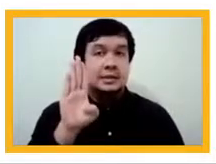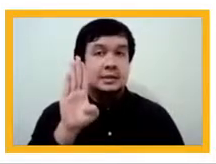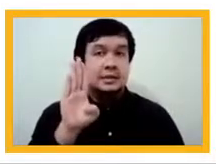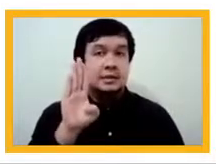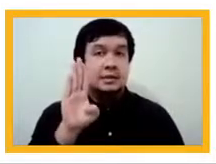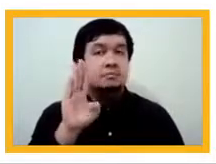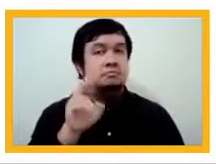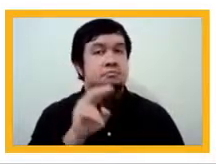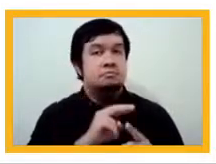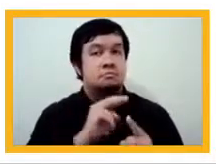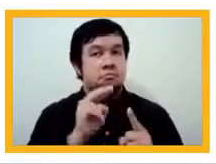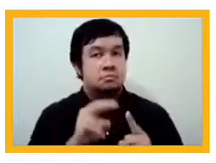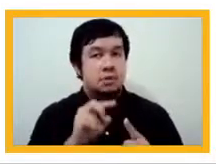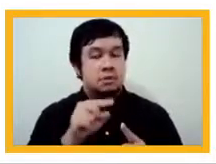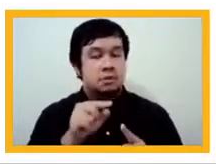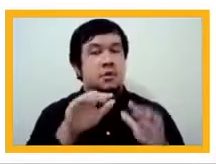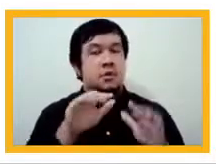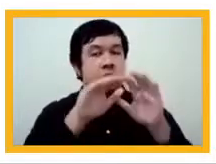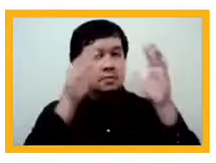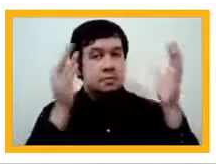international organization,